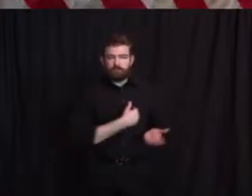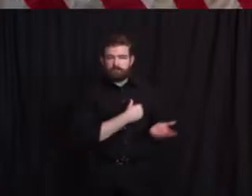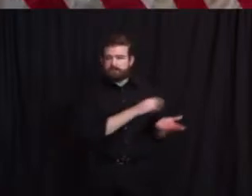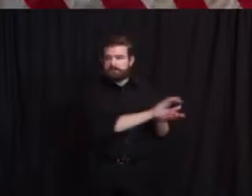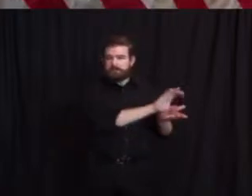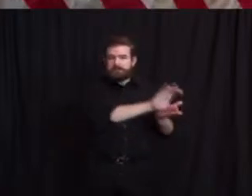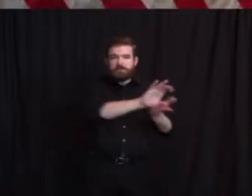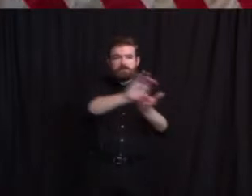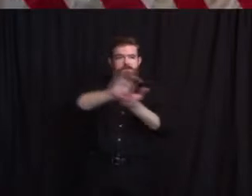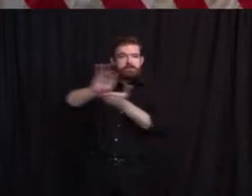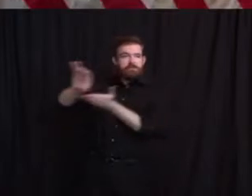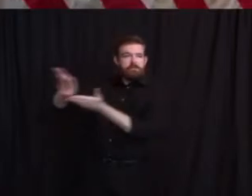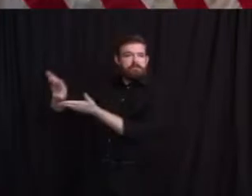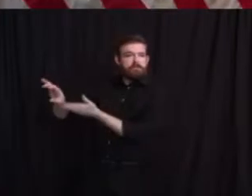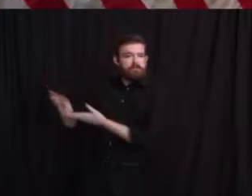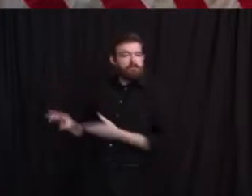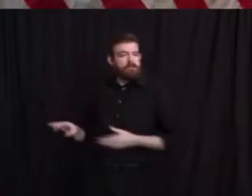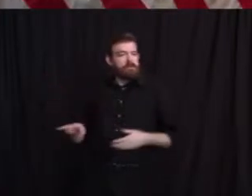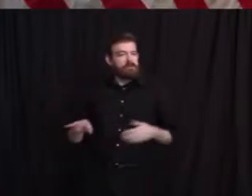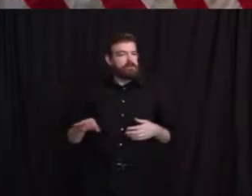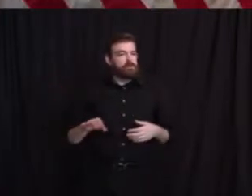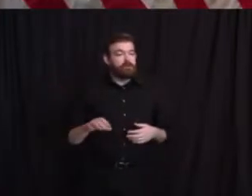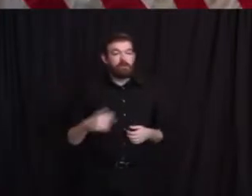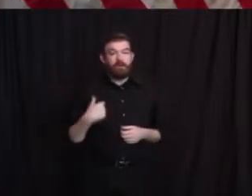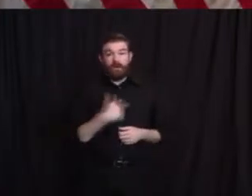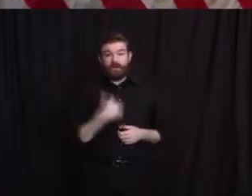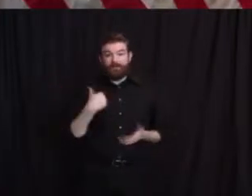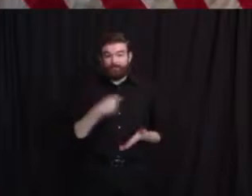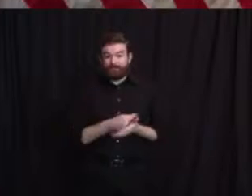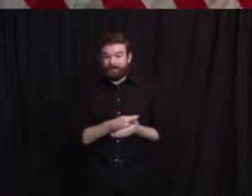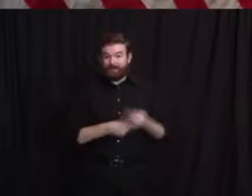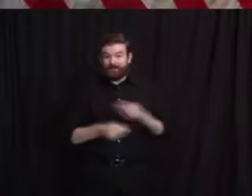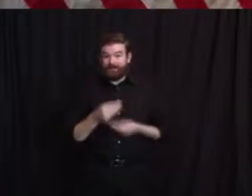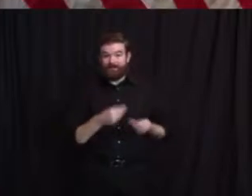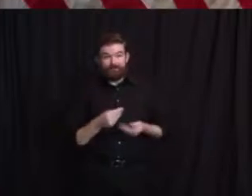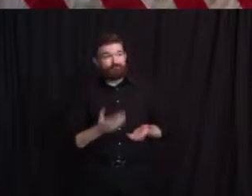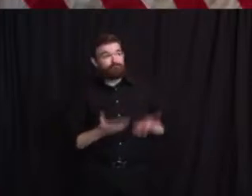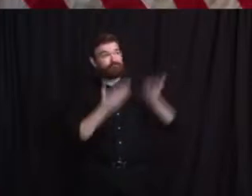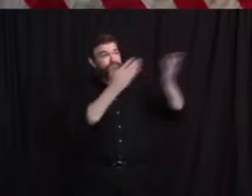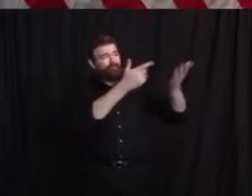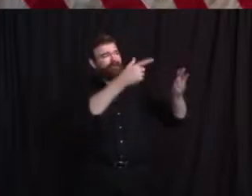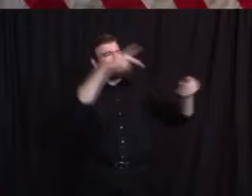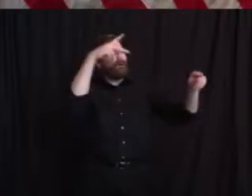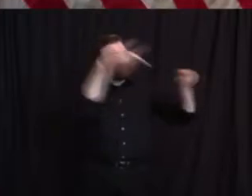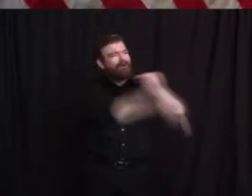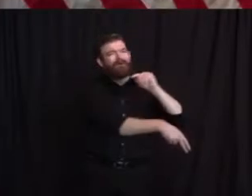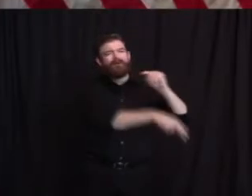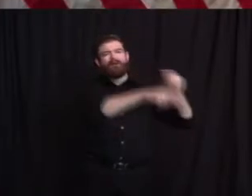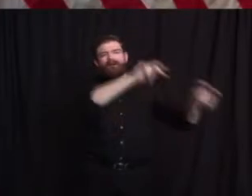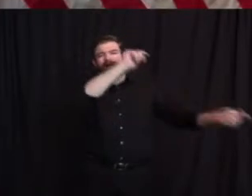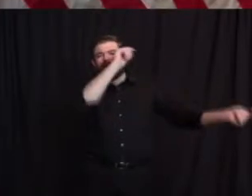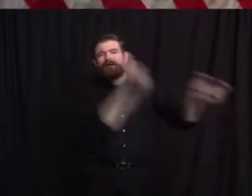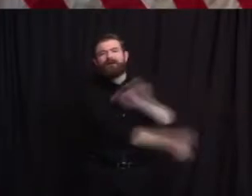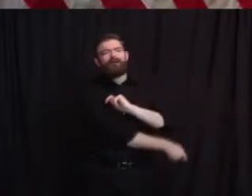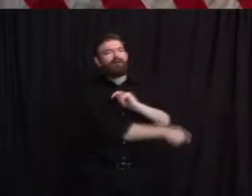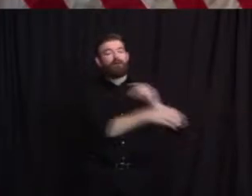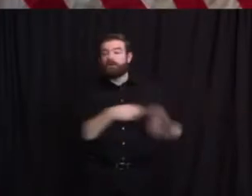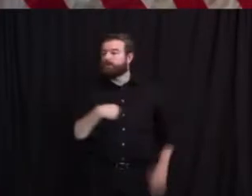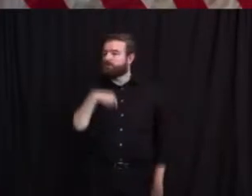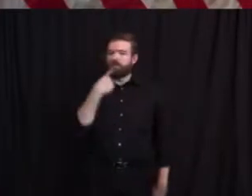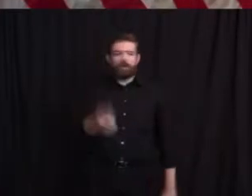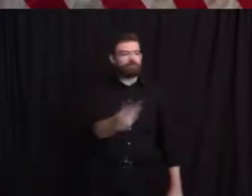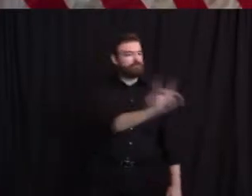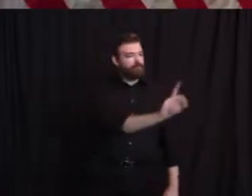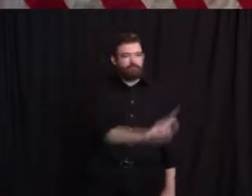long list. And we made that point to the legislative leaders in both parties, that it isn't just things that they wanted, it was things